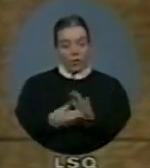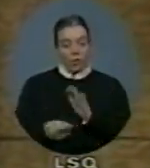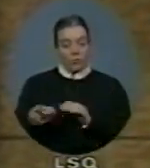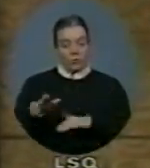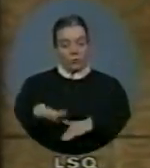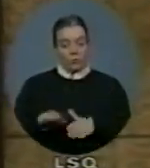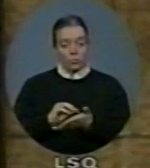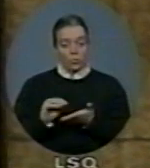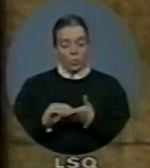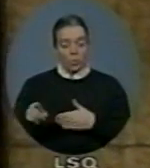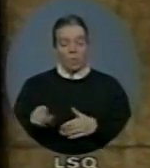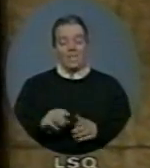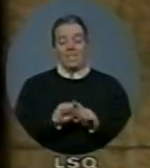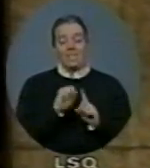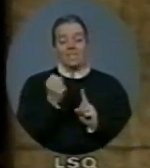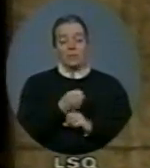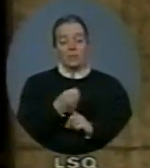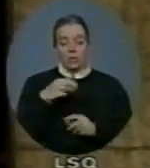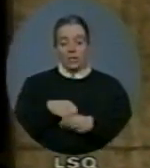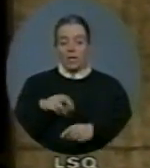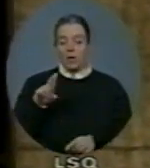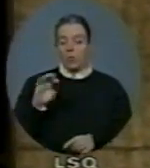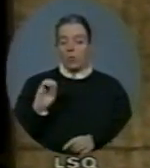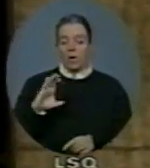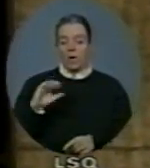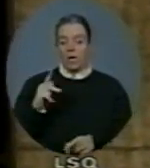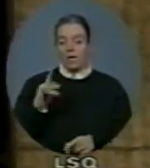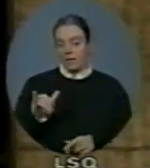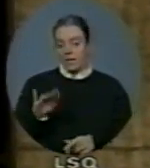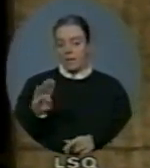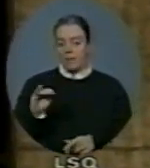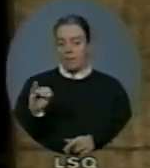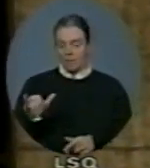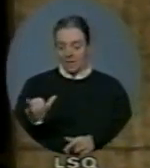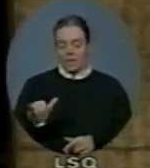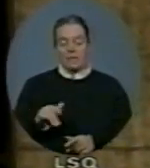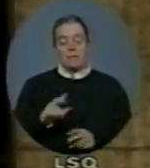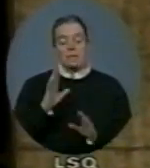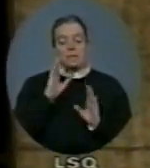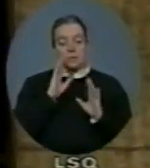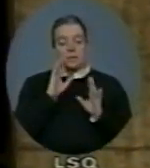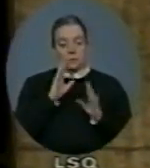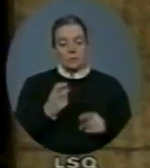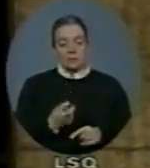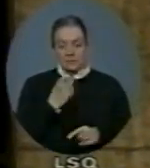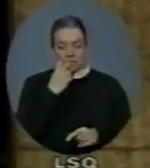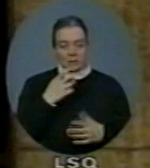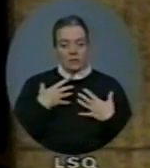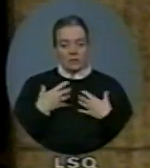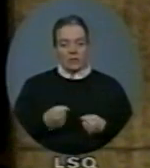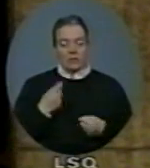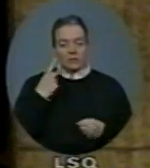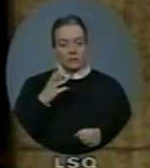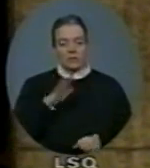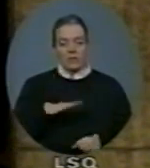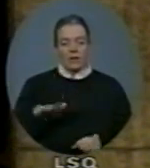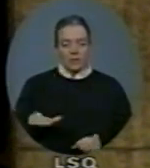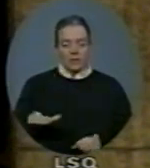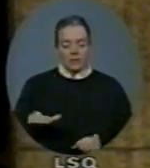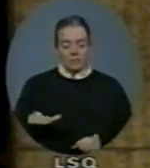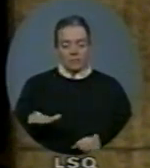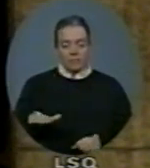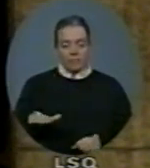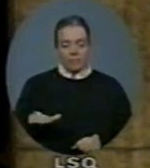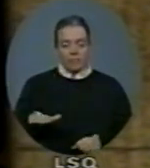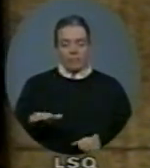Bay, quote, poses a serious health and safety hazard to children. Asbestos indoors, mold, quote,